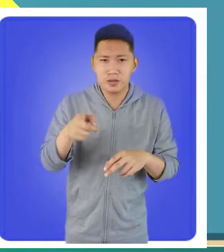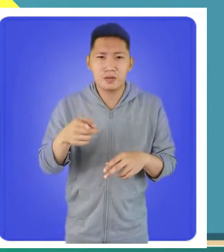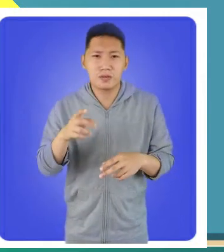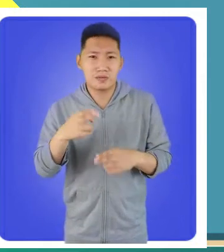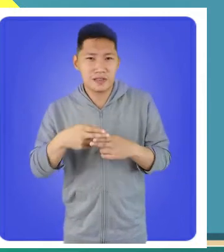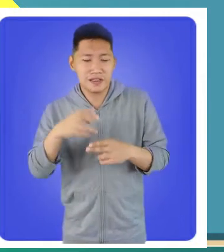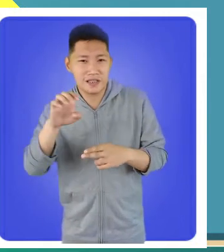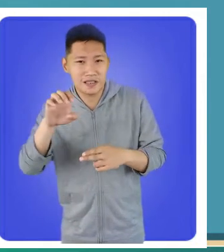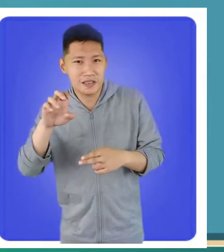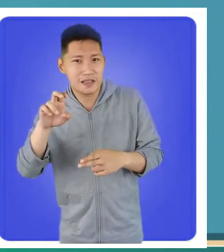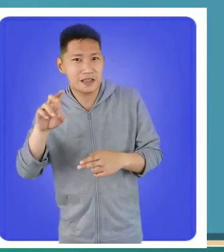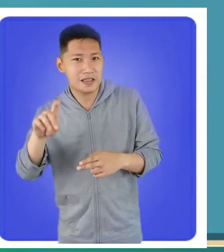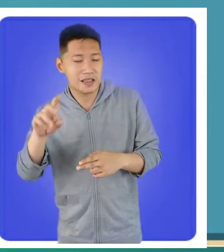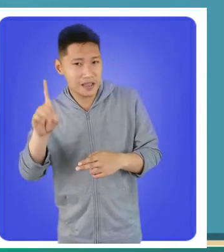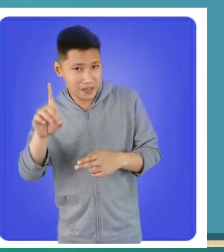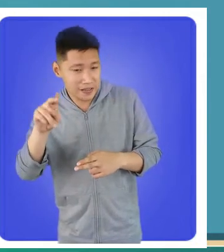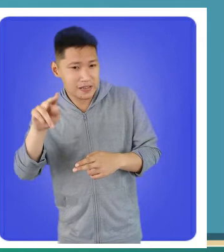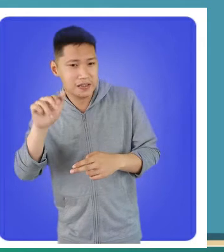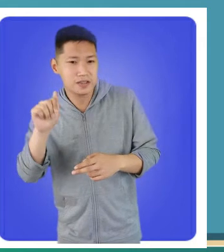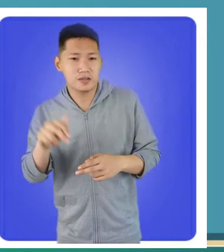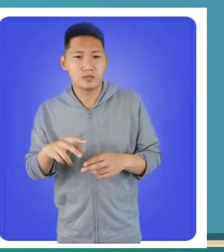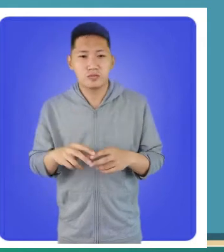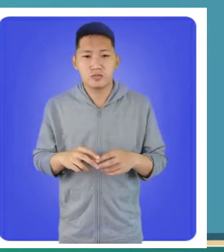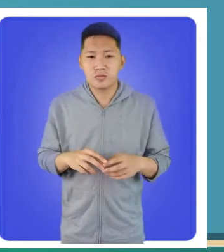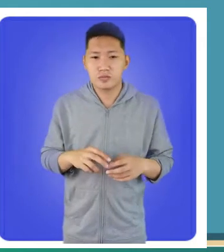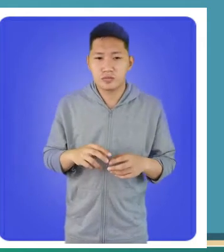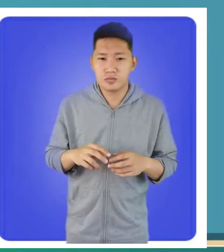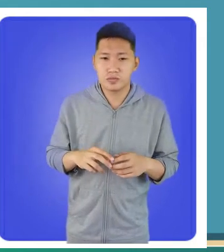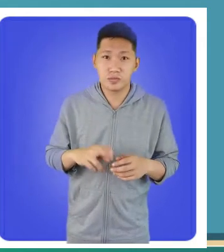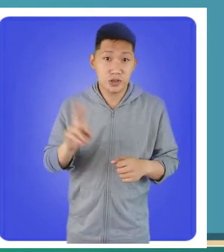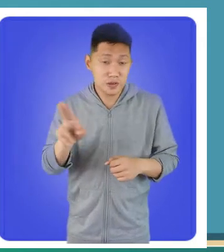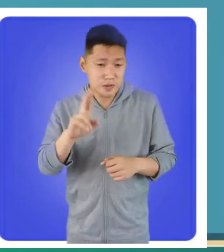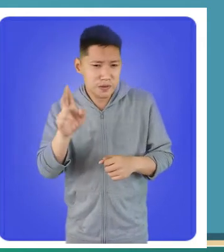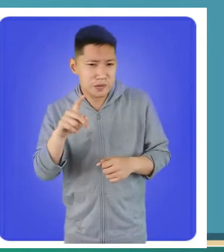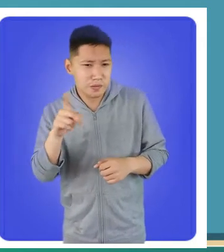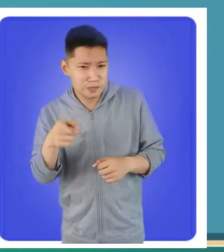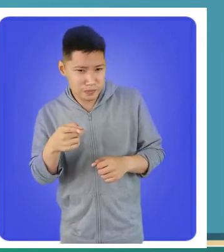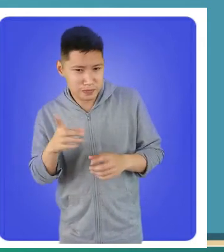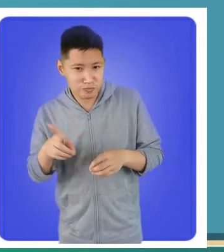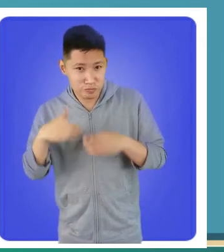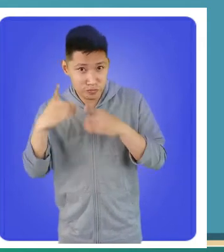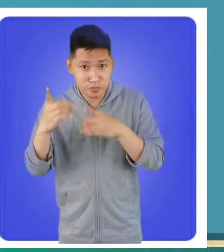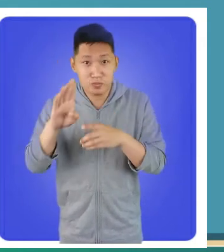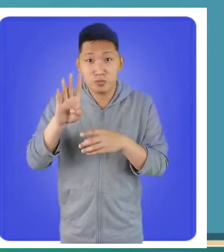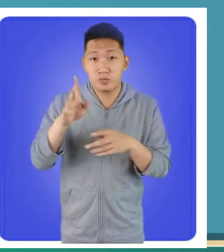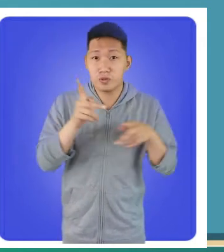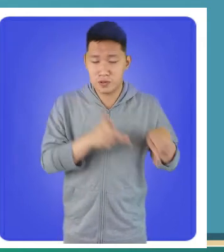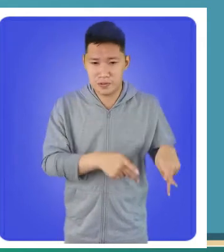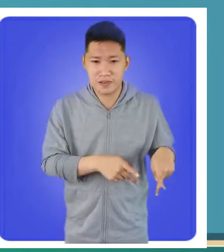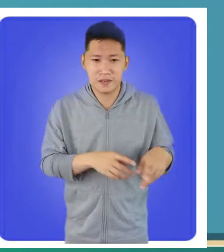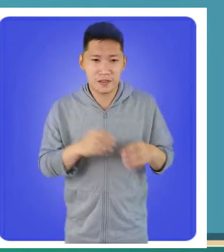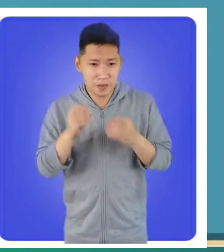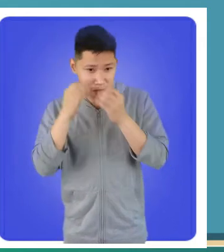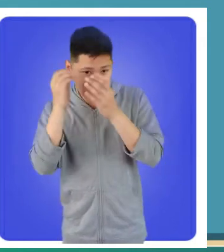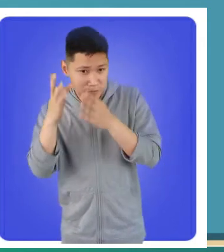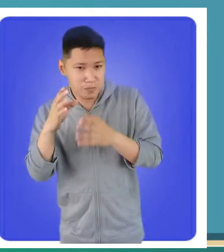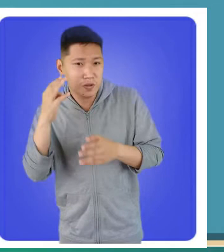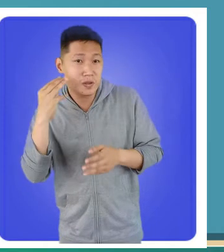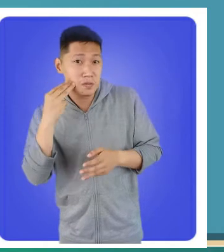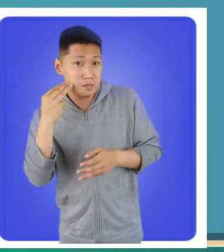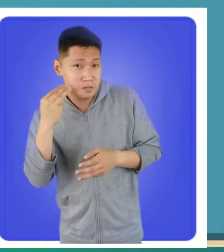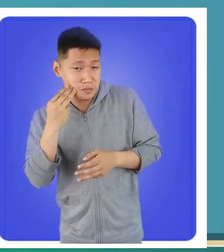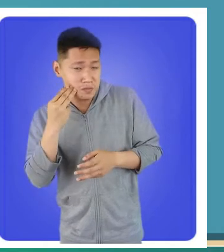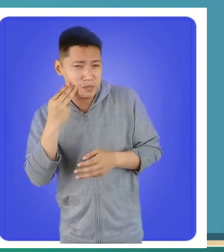use of serial comma denotes that the song is dedicated to 4 persons: the author's mom, the